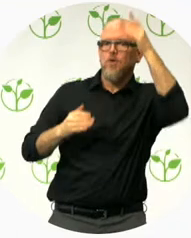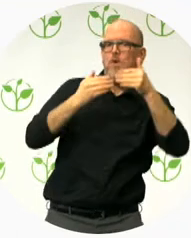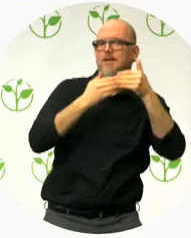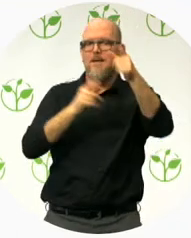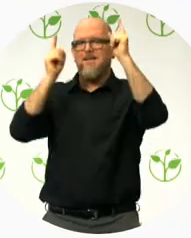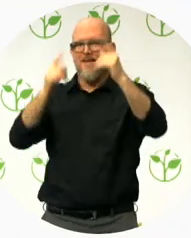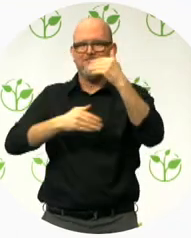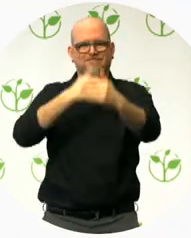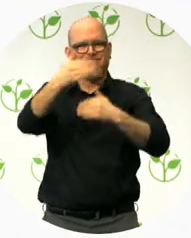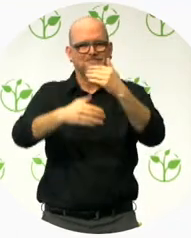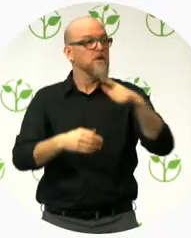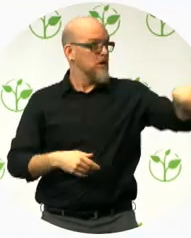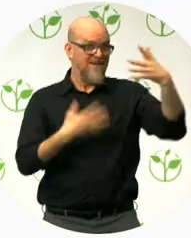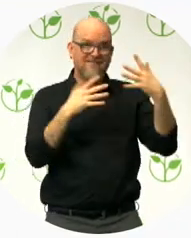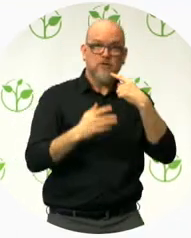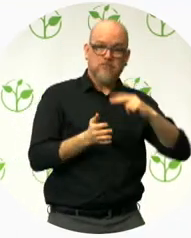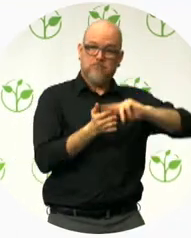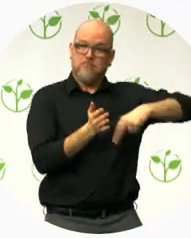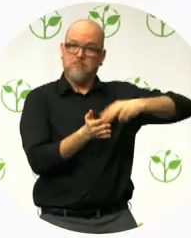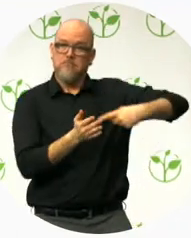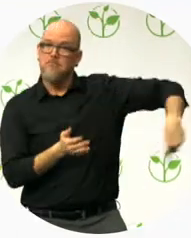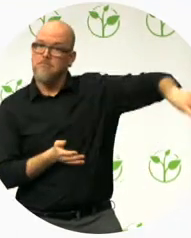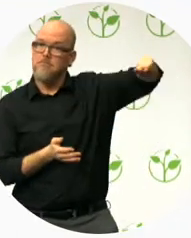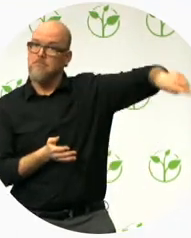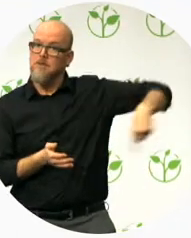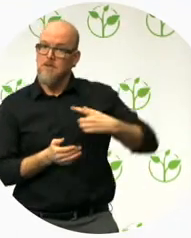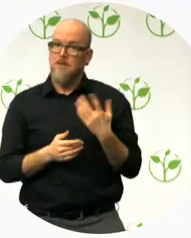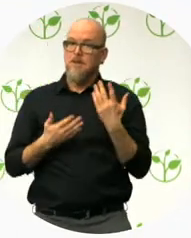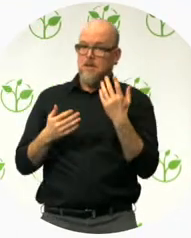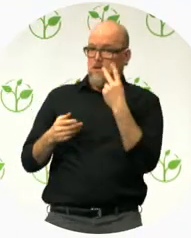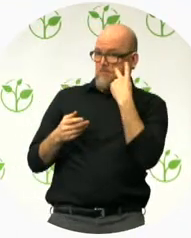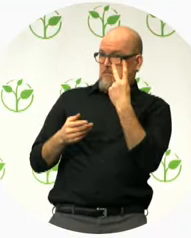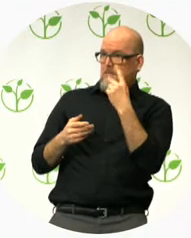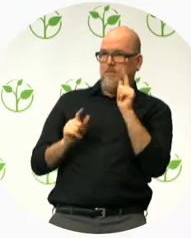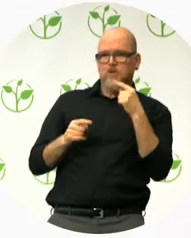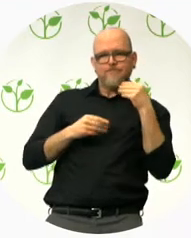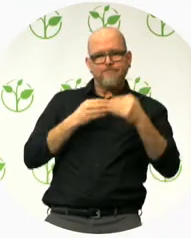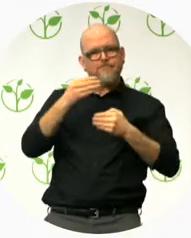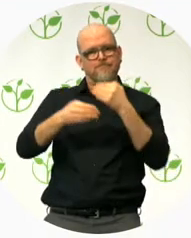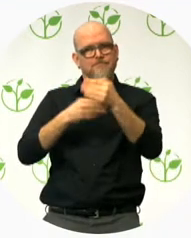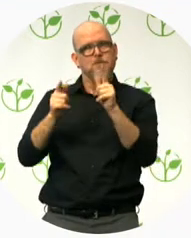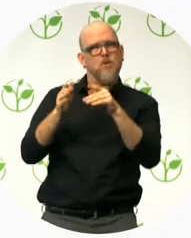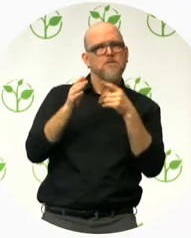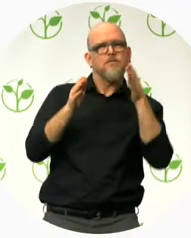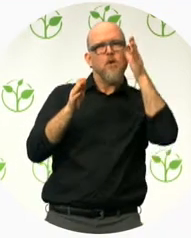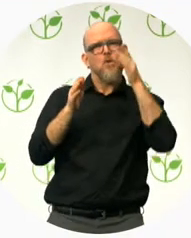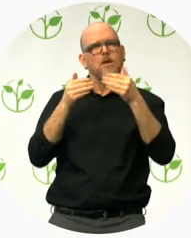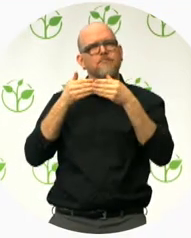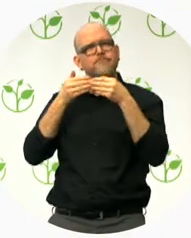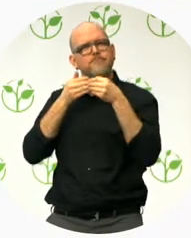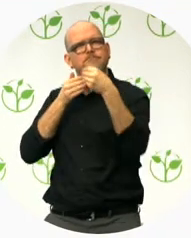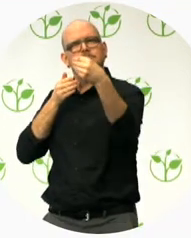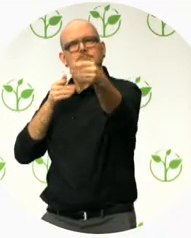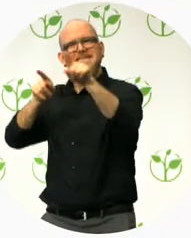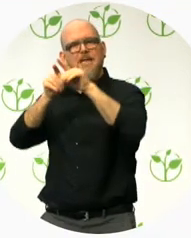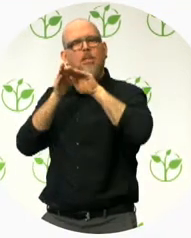all. I would like also to say that the frustration that